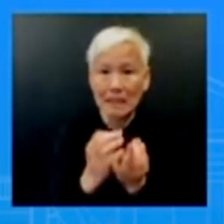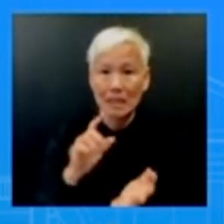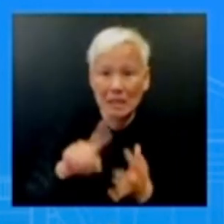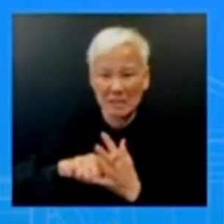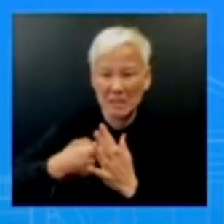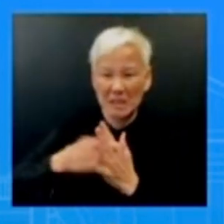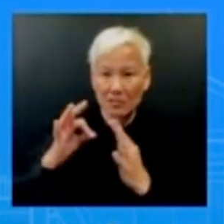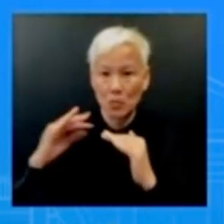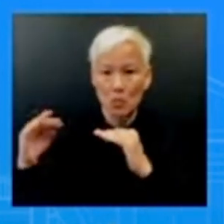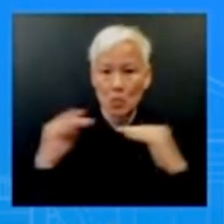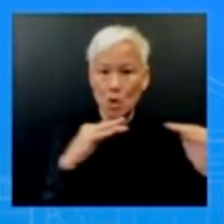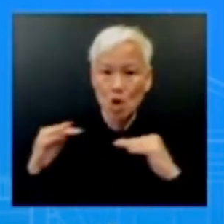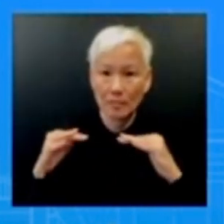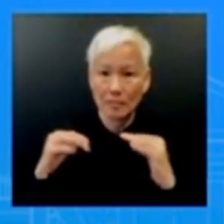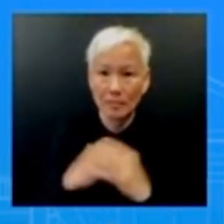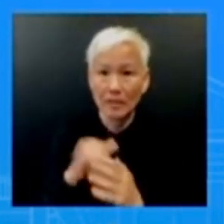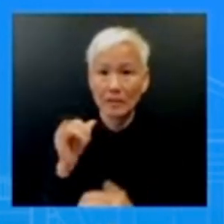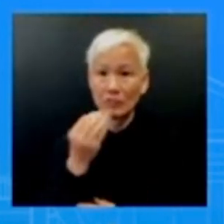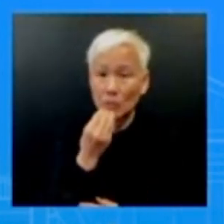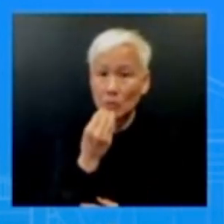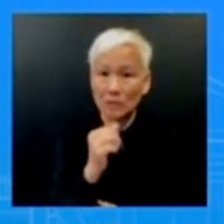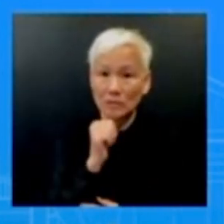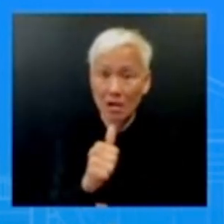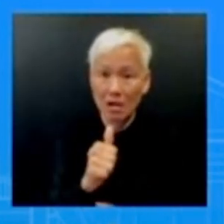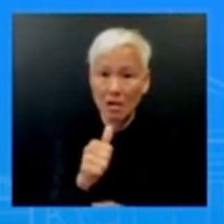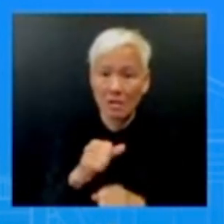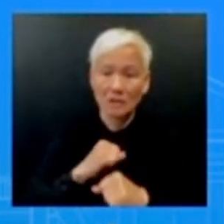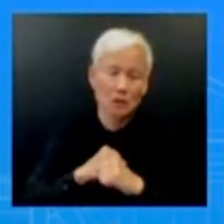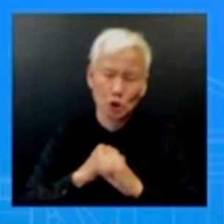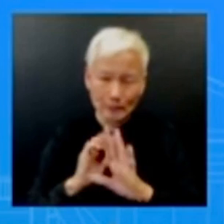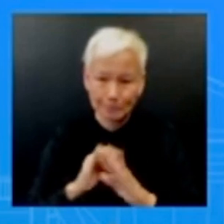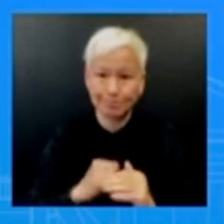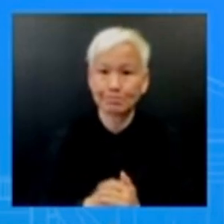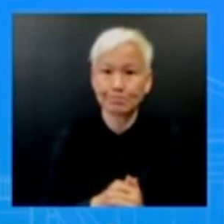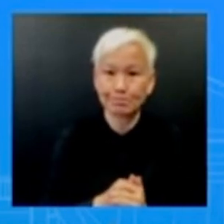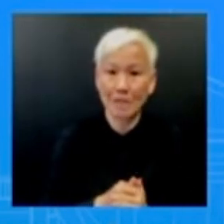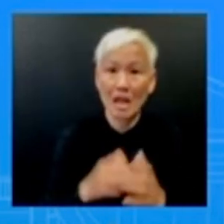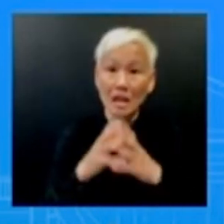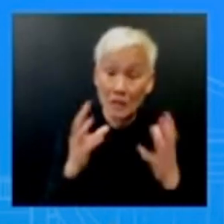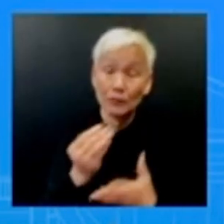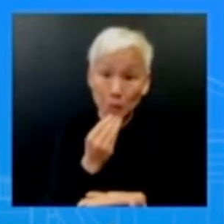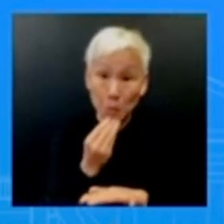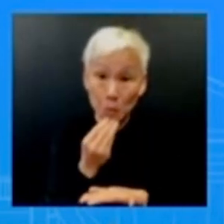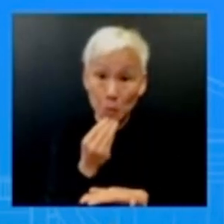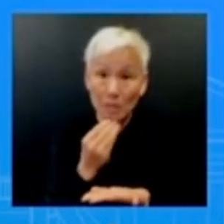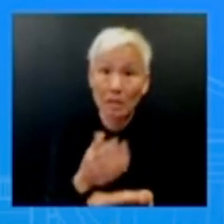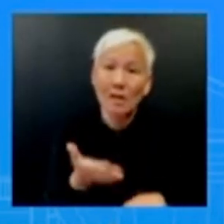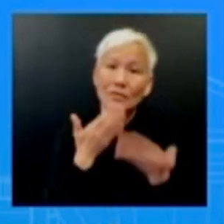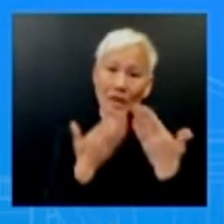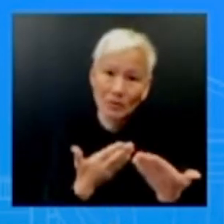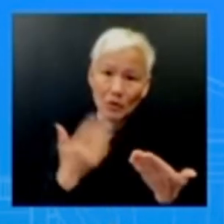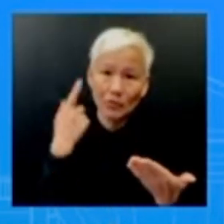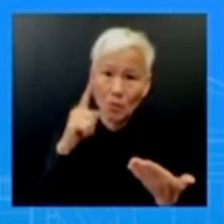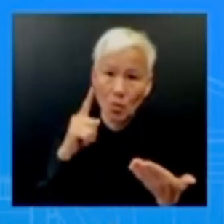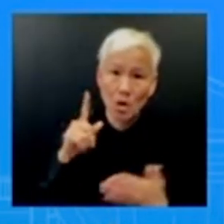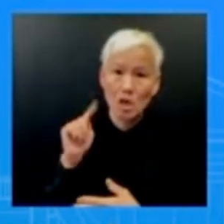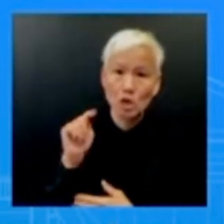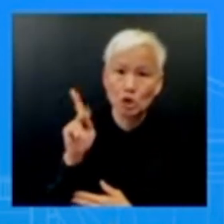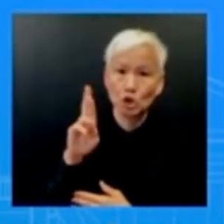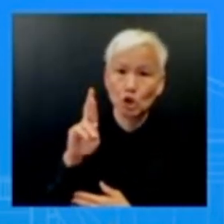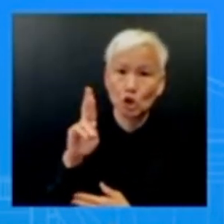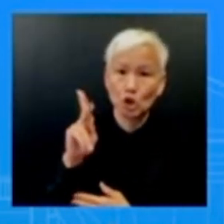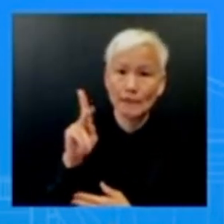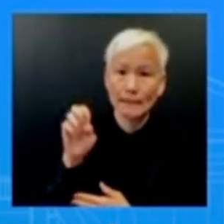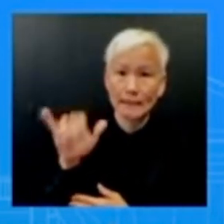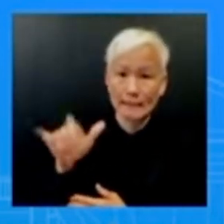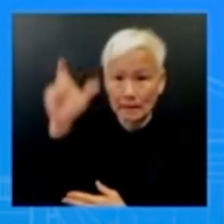thing, and we're grateful for the work of Turkey, for the UN to move forward with that. I don't have any, and I won't get into